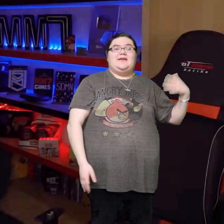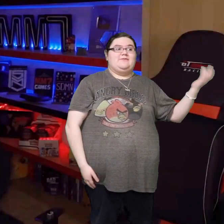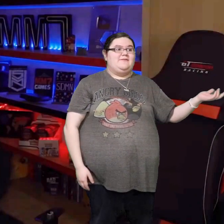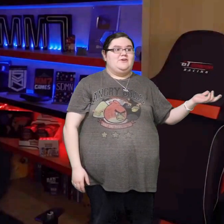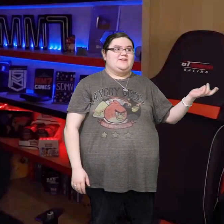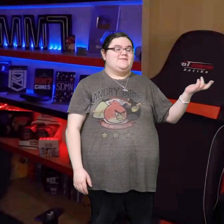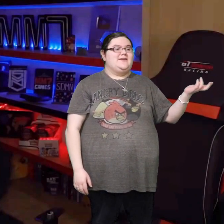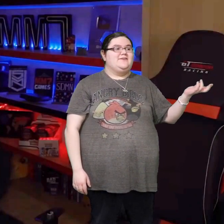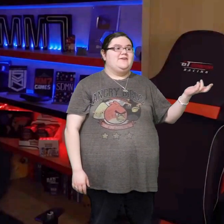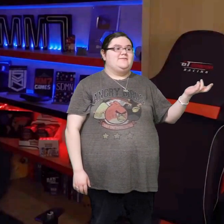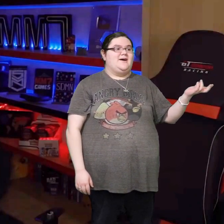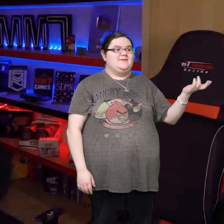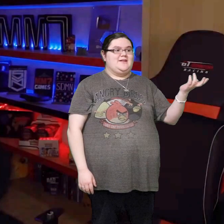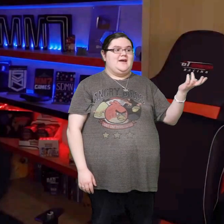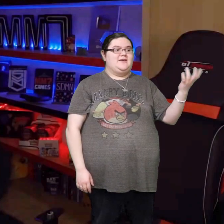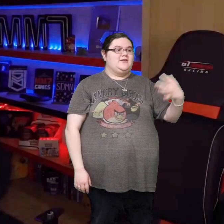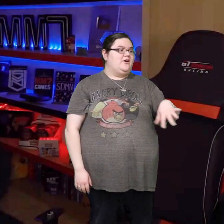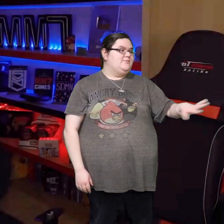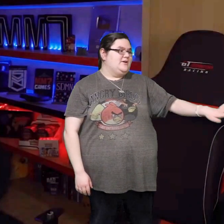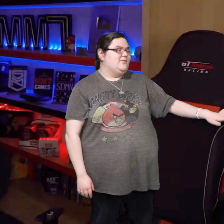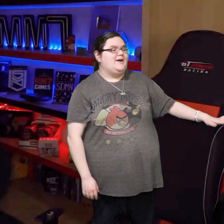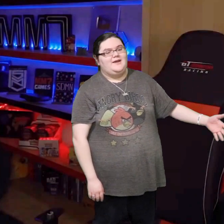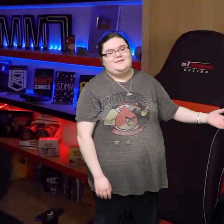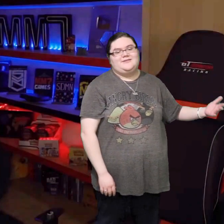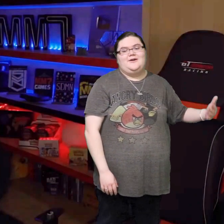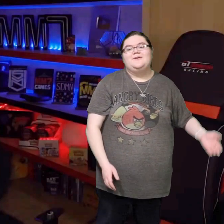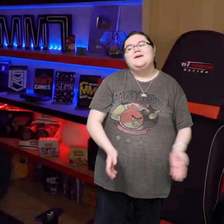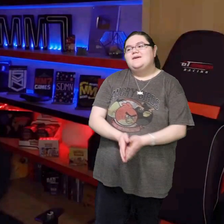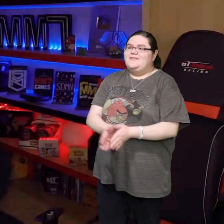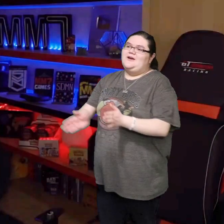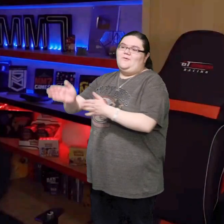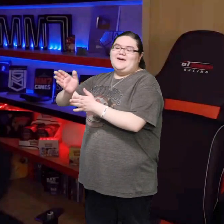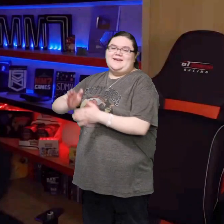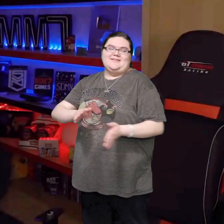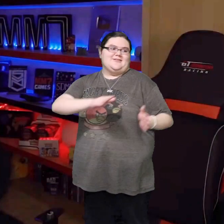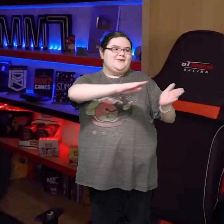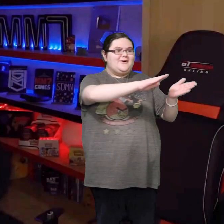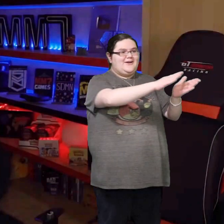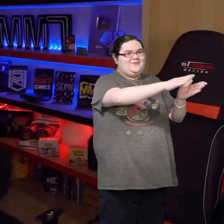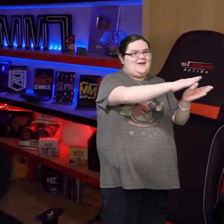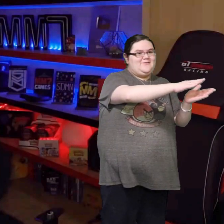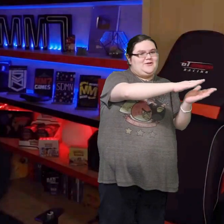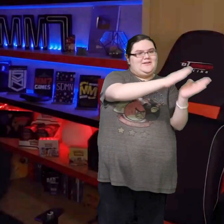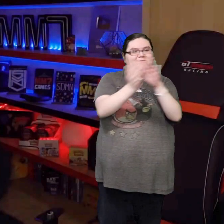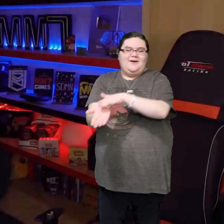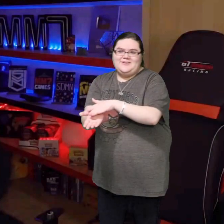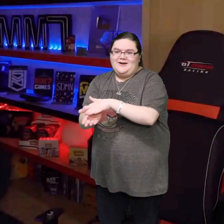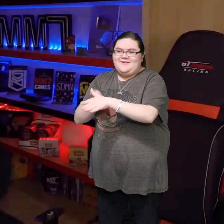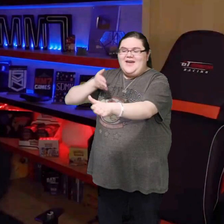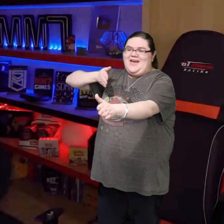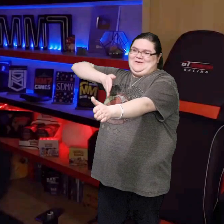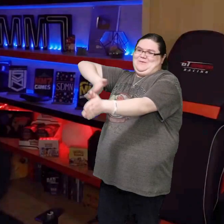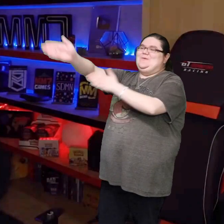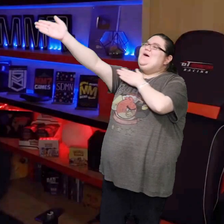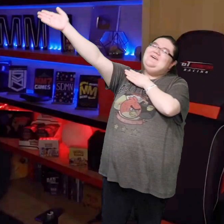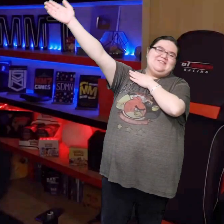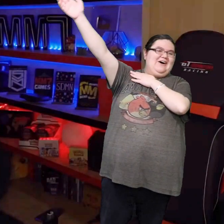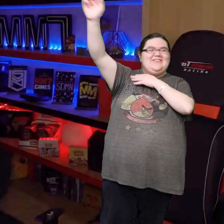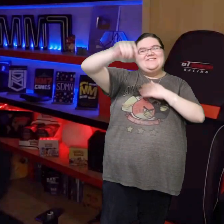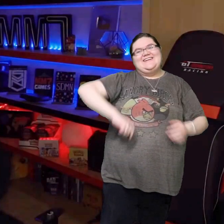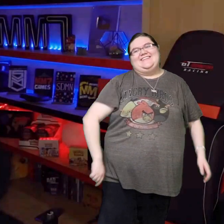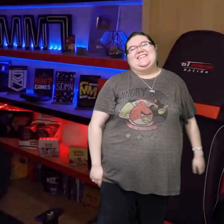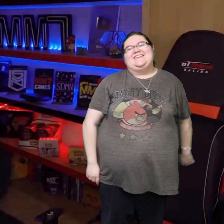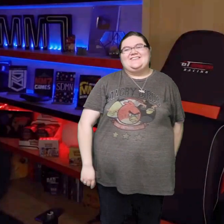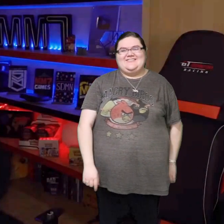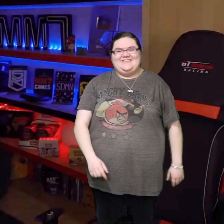They want like raviolis for dinner, and the mom is like, no, put it away. And so they go walking out the store, and the ravioli falls off and rolls